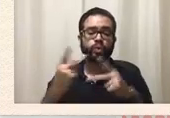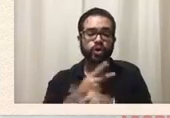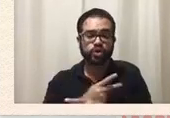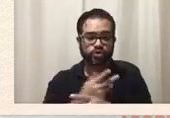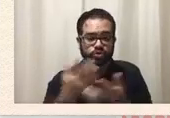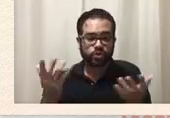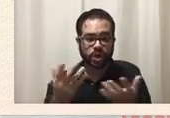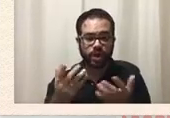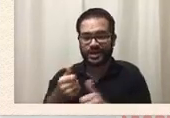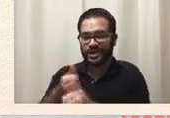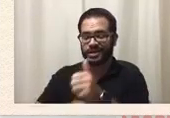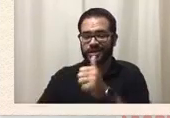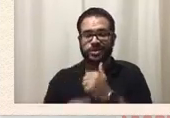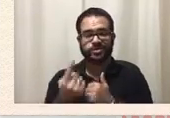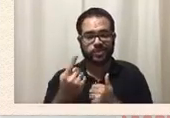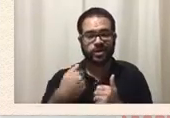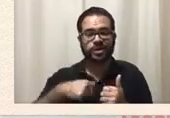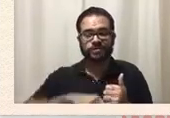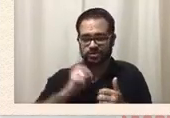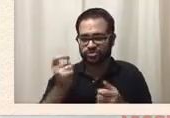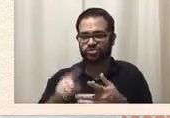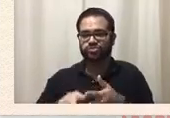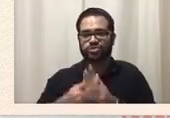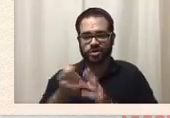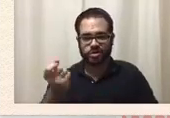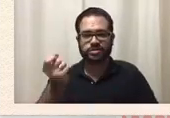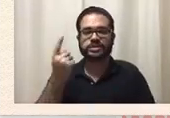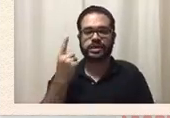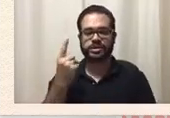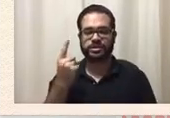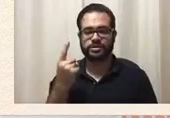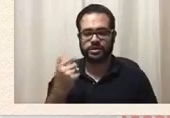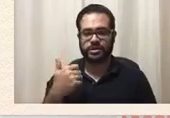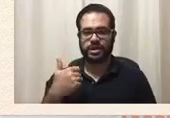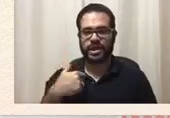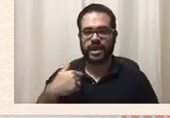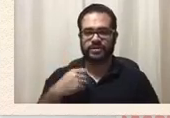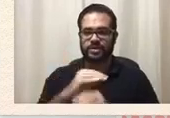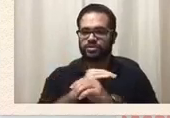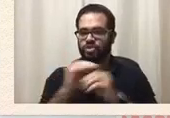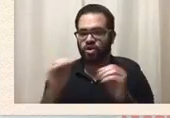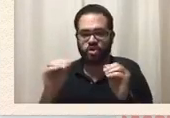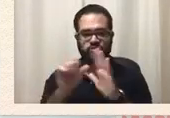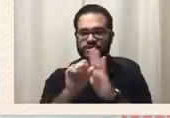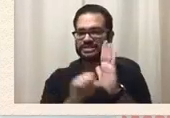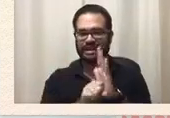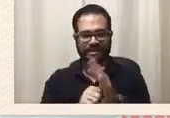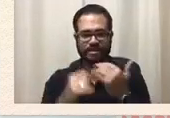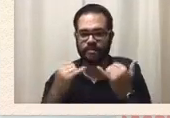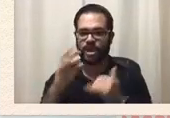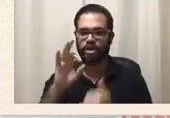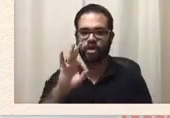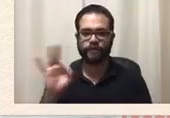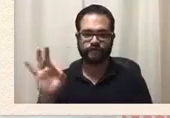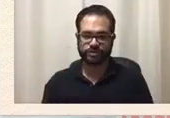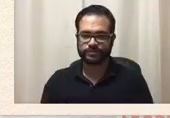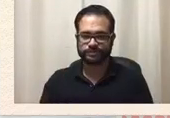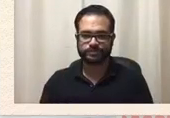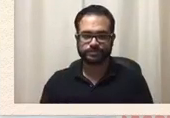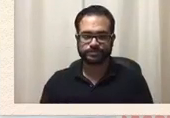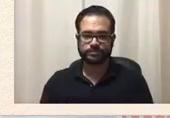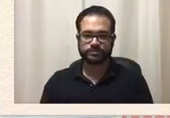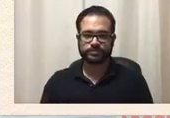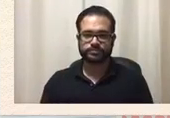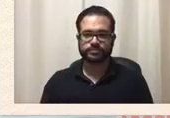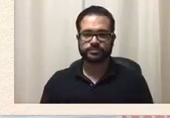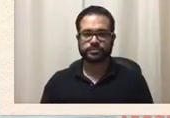comprehend there would be no state playoffs. As we boarded the bus to